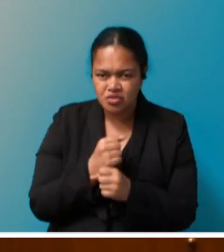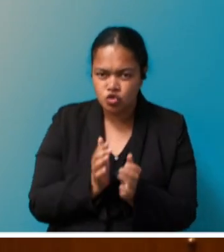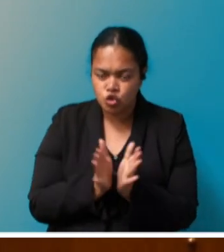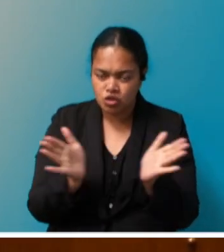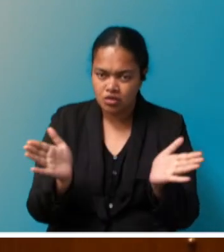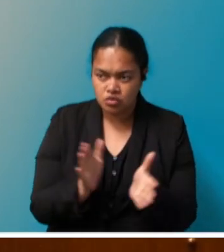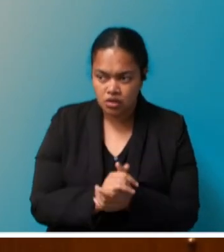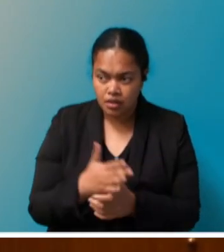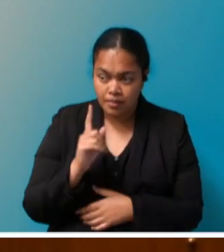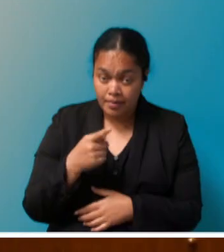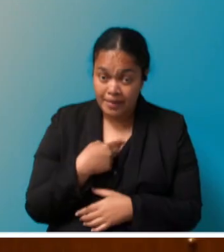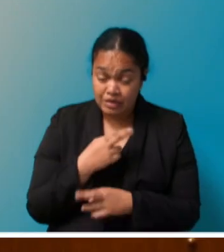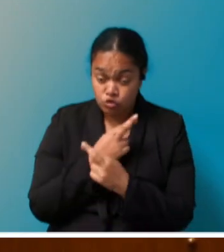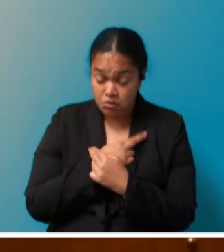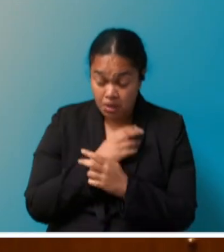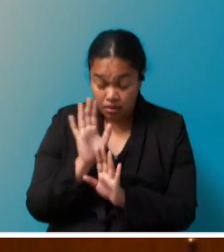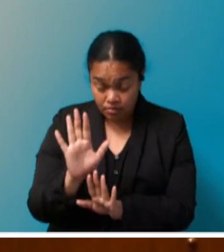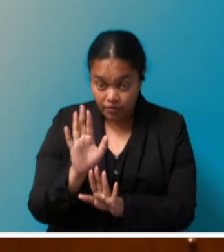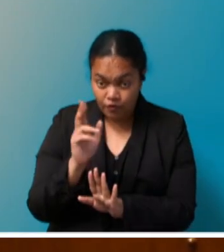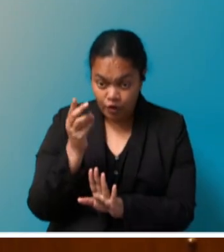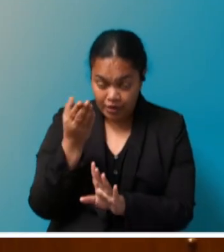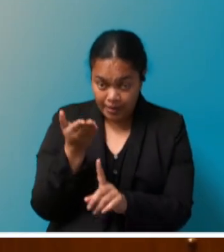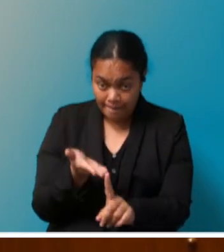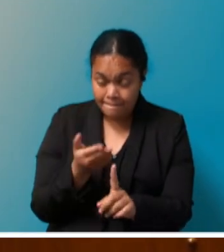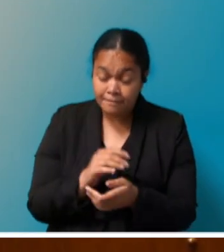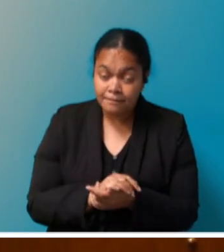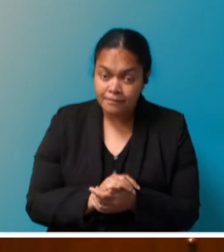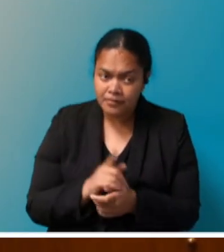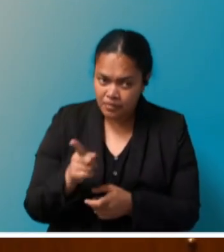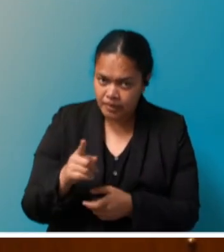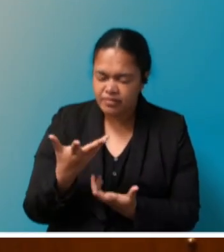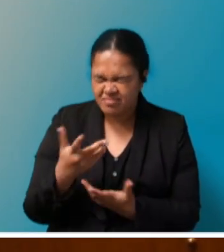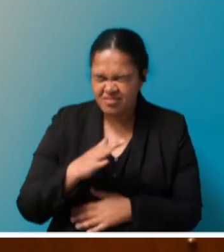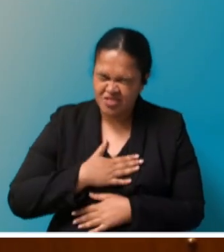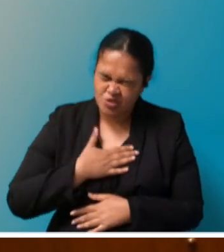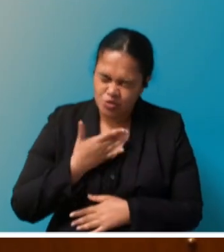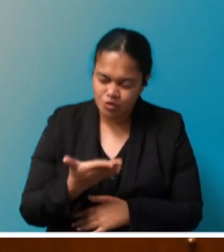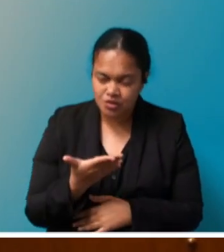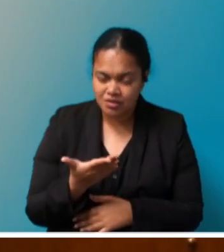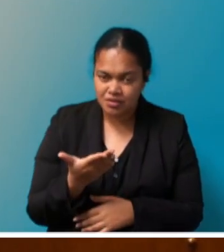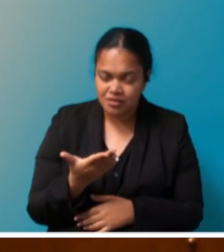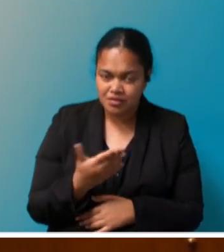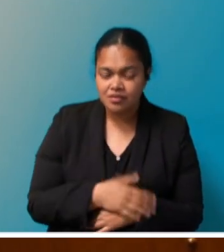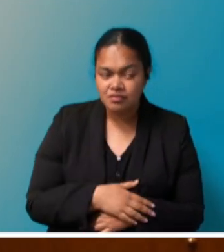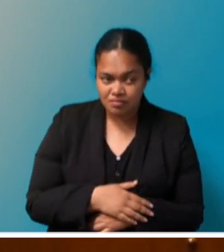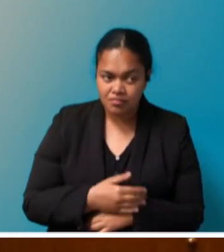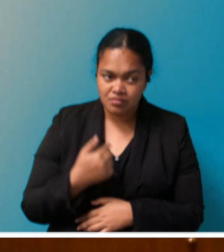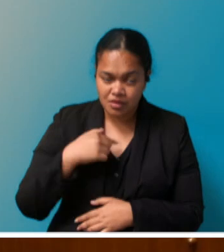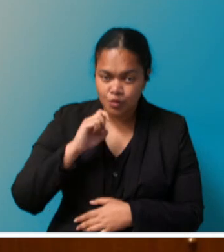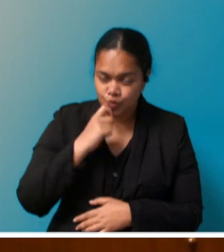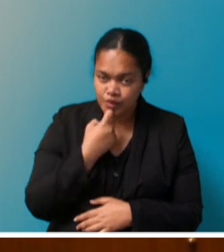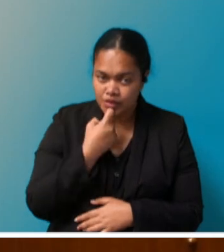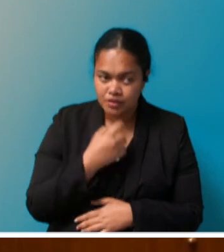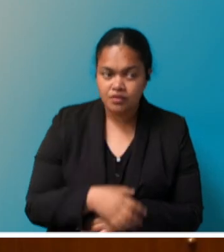my respect for him and his keen interest in this subject, I will spend